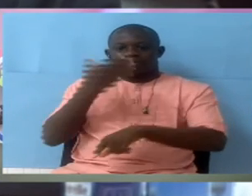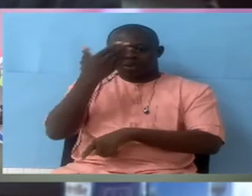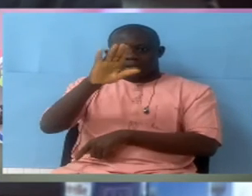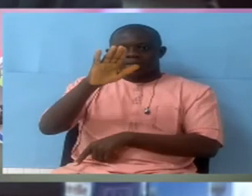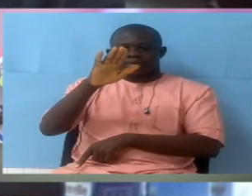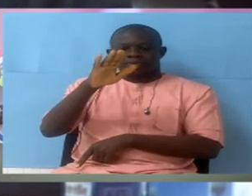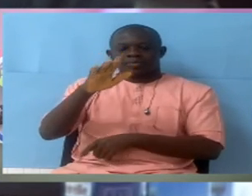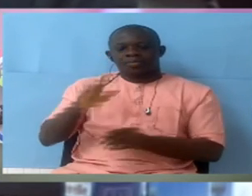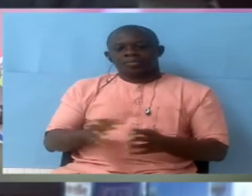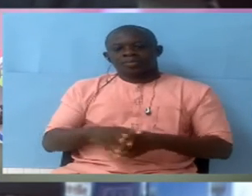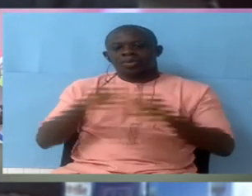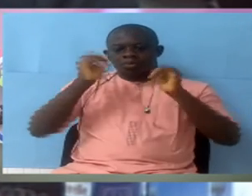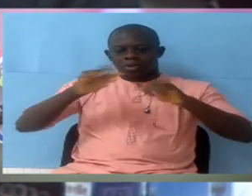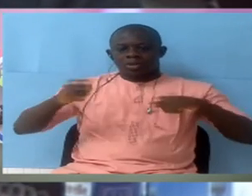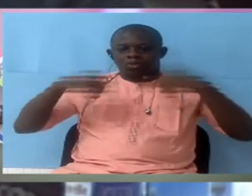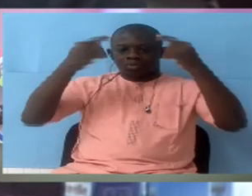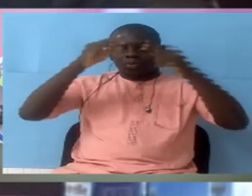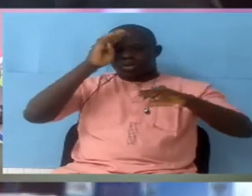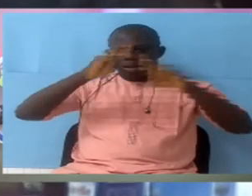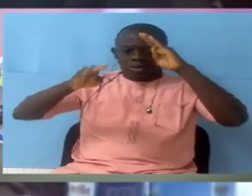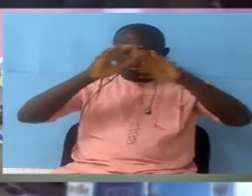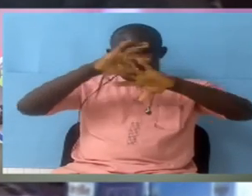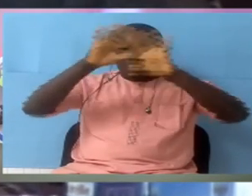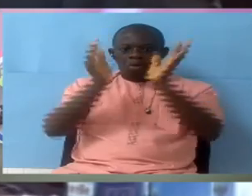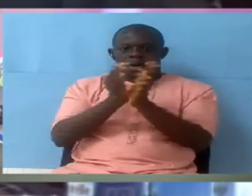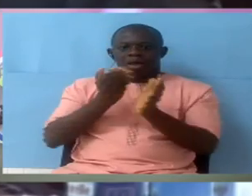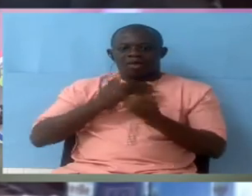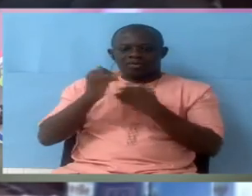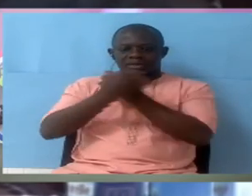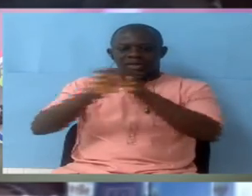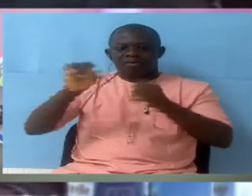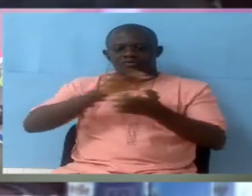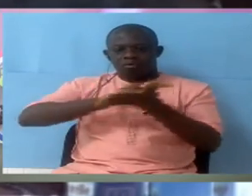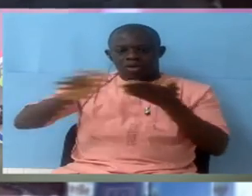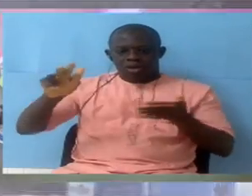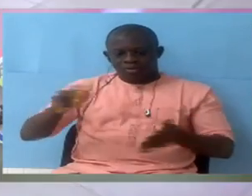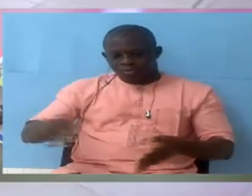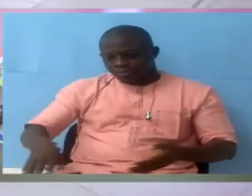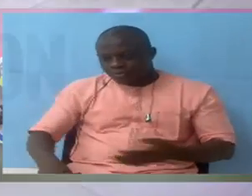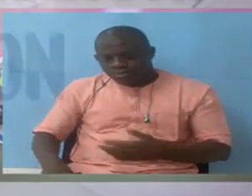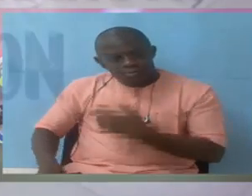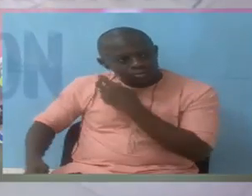10 o'clock. Lundi fuki watu ichi suba. Meeting is adjourned. Thank you all, and have a safe weekend.